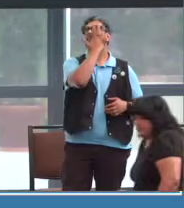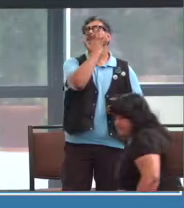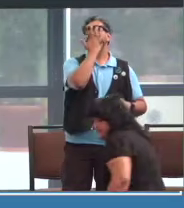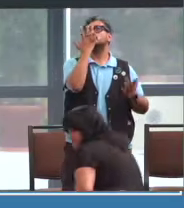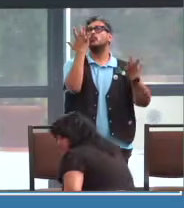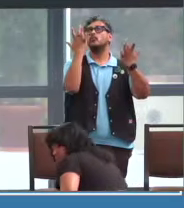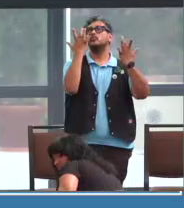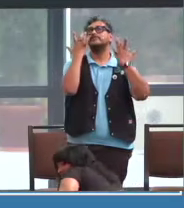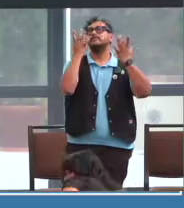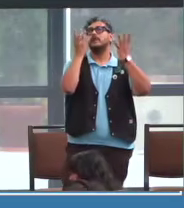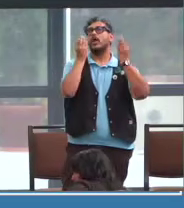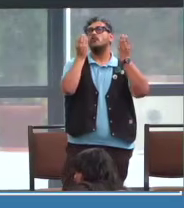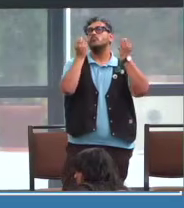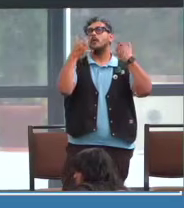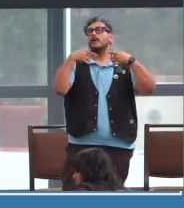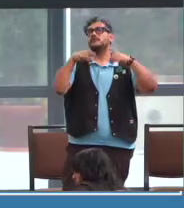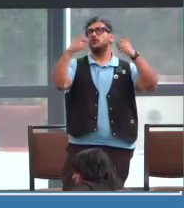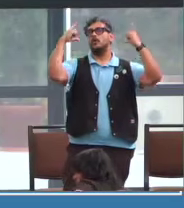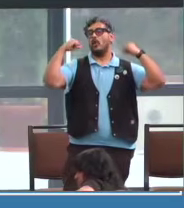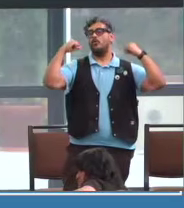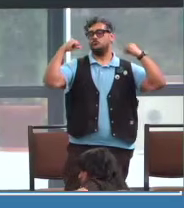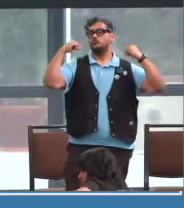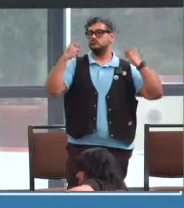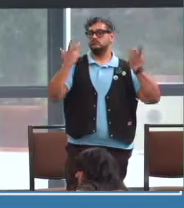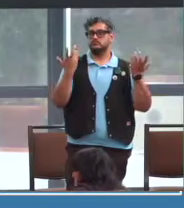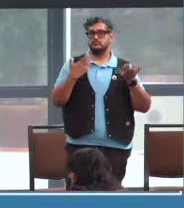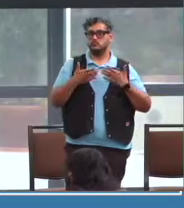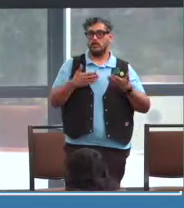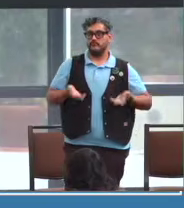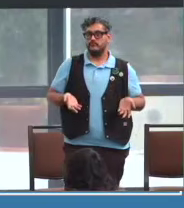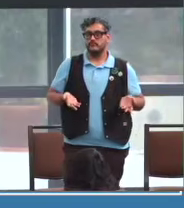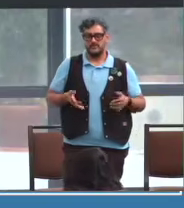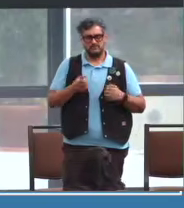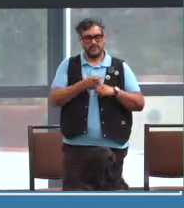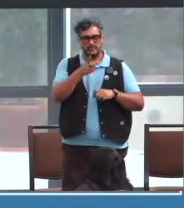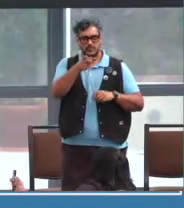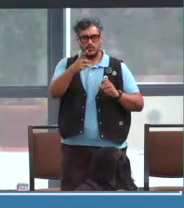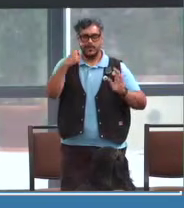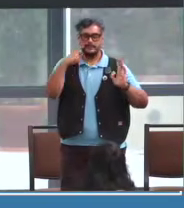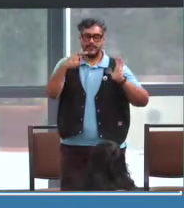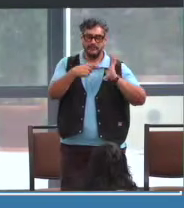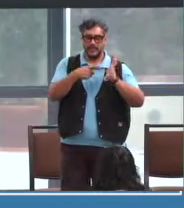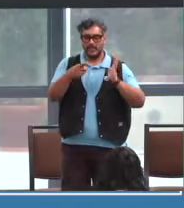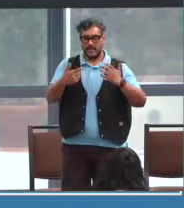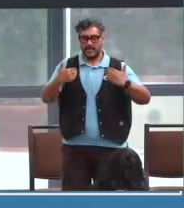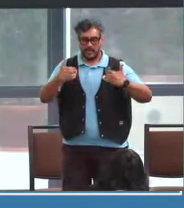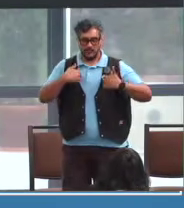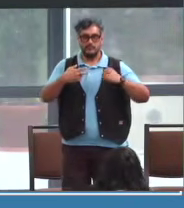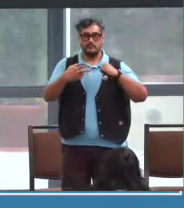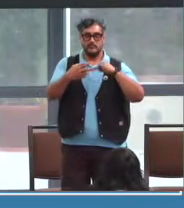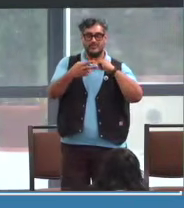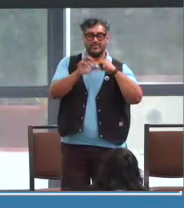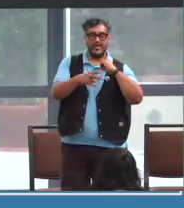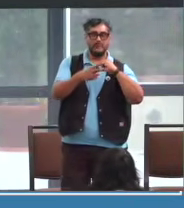stays lubricated when your eyes are closed. What I would say is to make sure you identify and obtain preservative-free